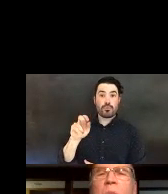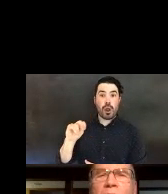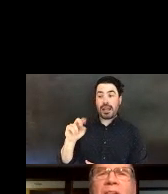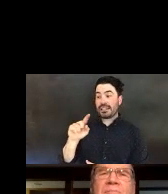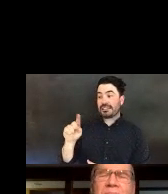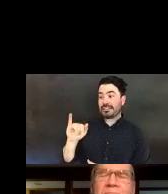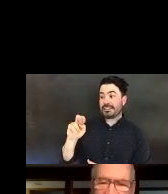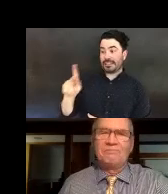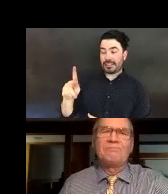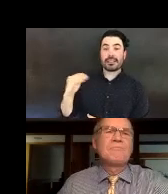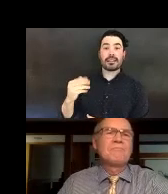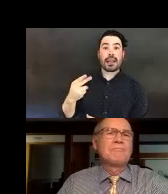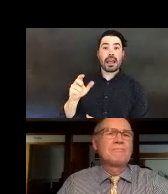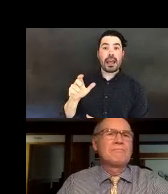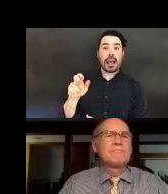Helen Morgan.